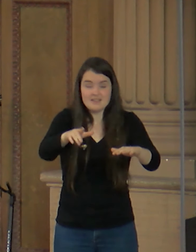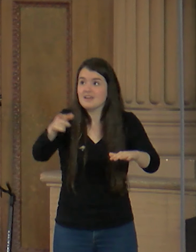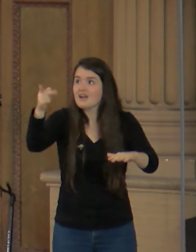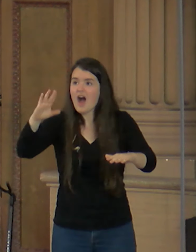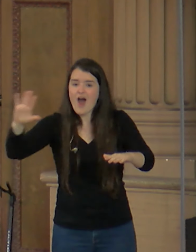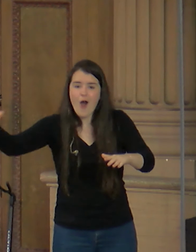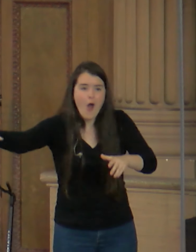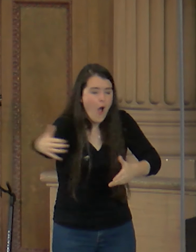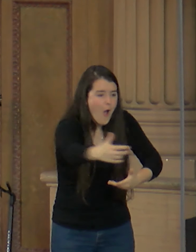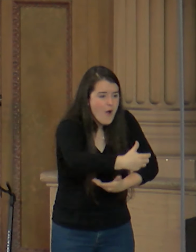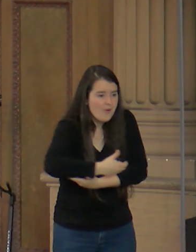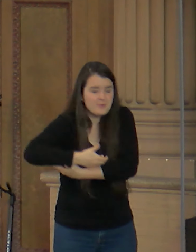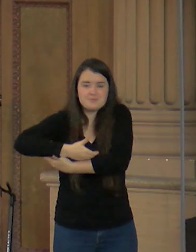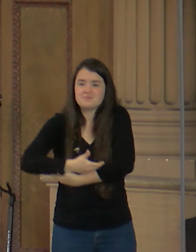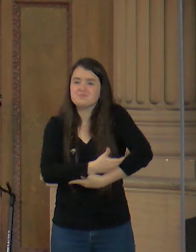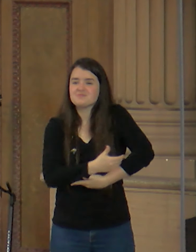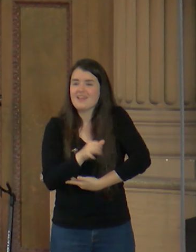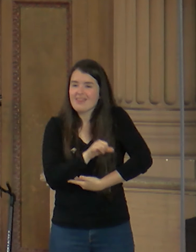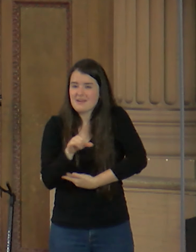wrapping it in swaddling cloths.